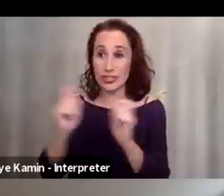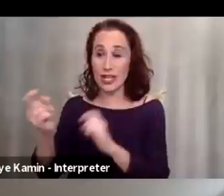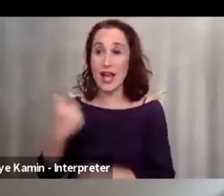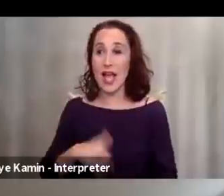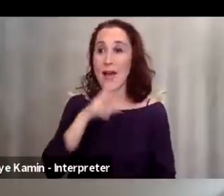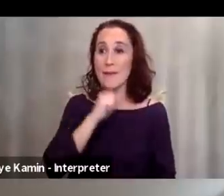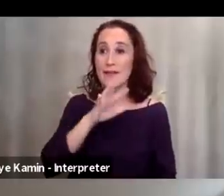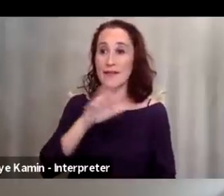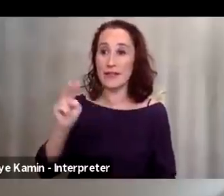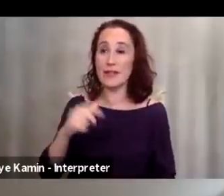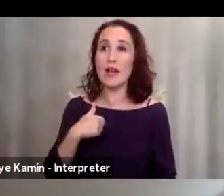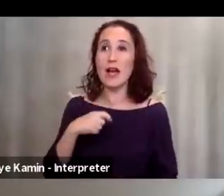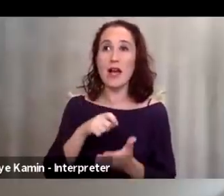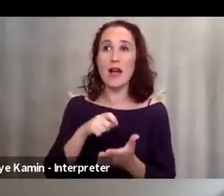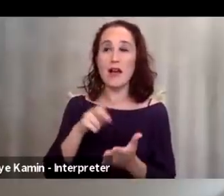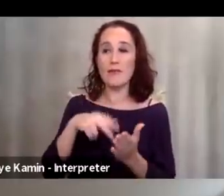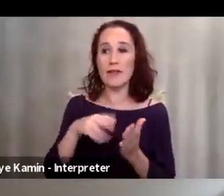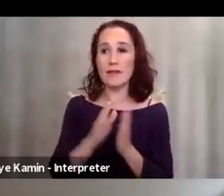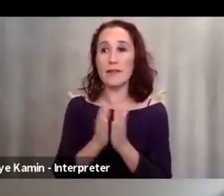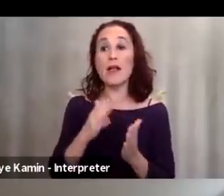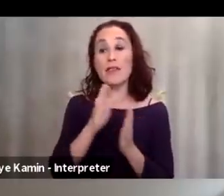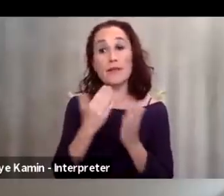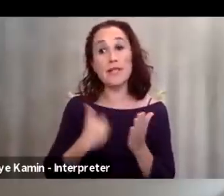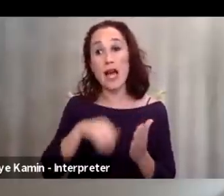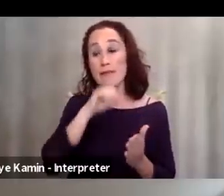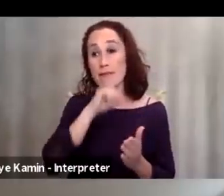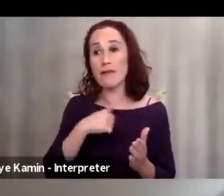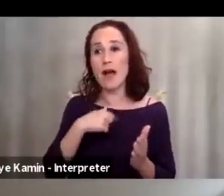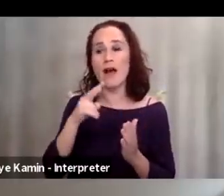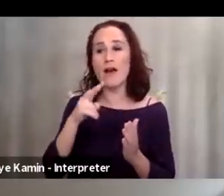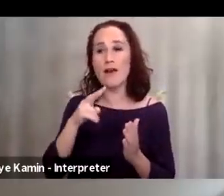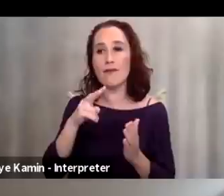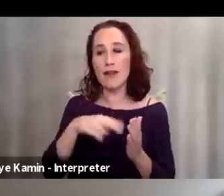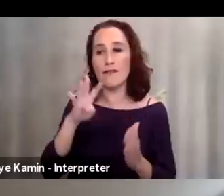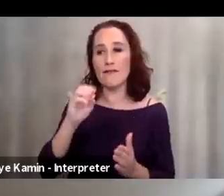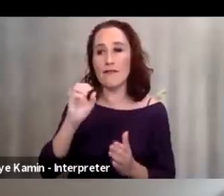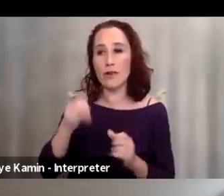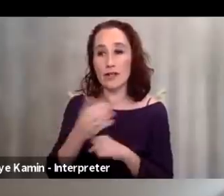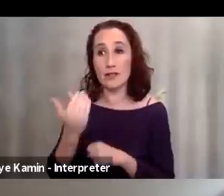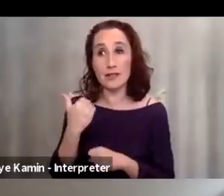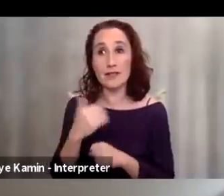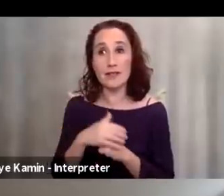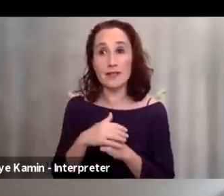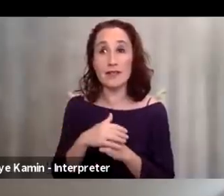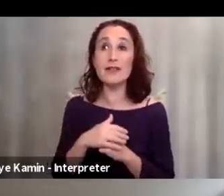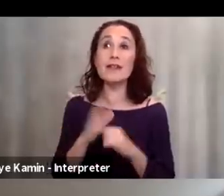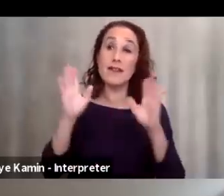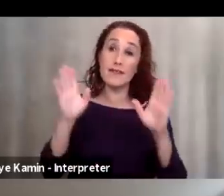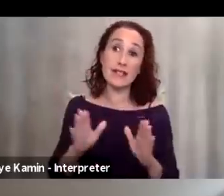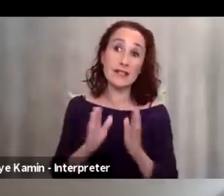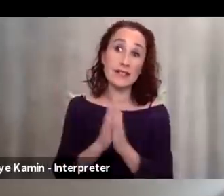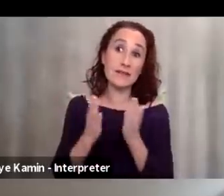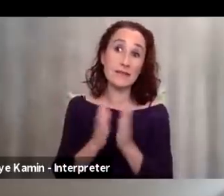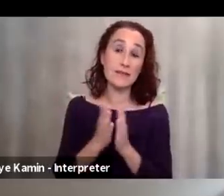52, so I was reading these books, you know, the books I loved, I was reading 40 years ago. And although there were fantastic books in